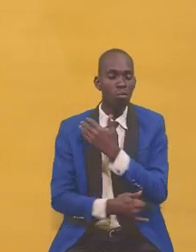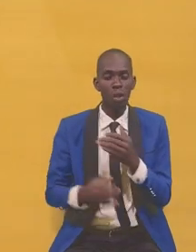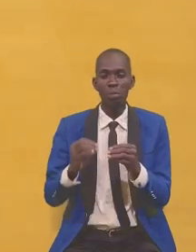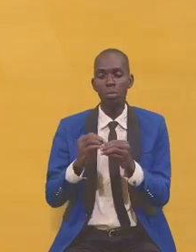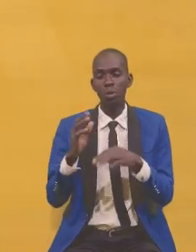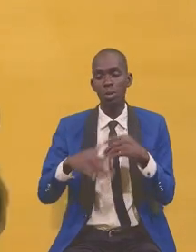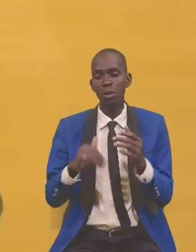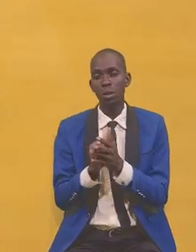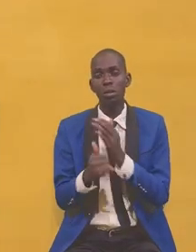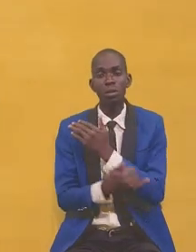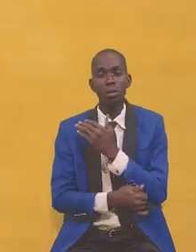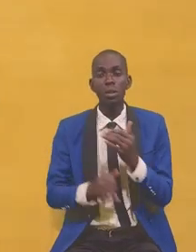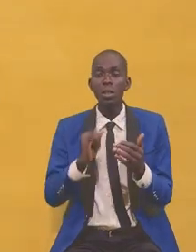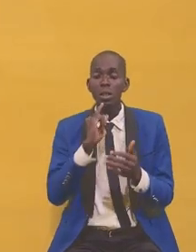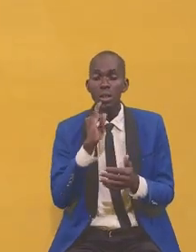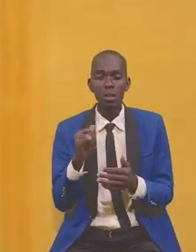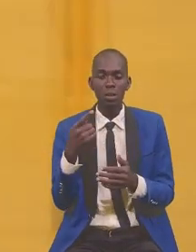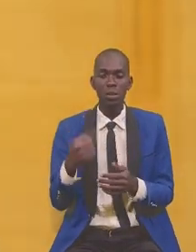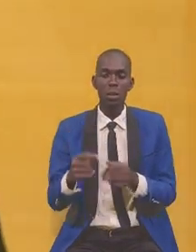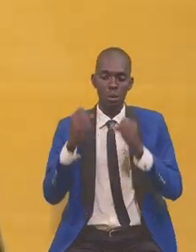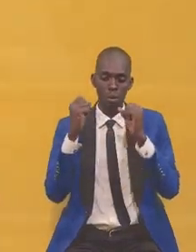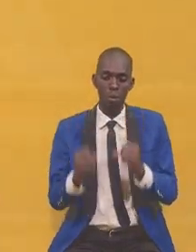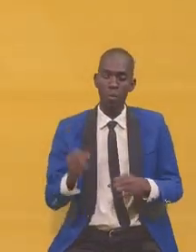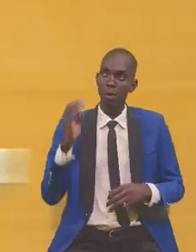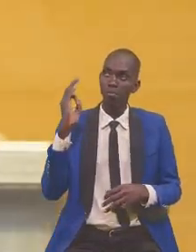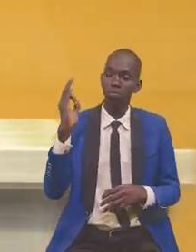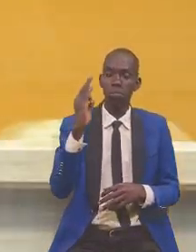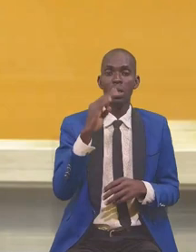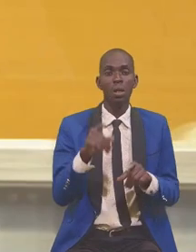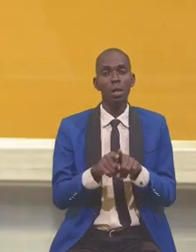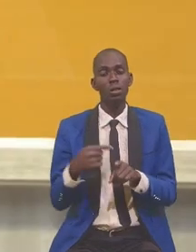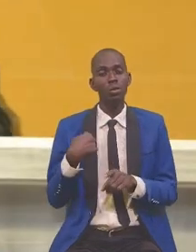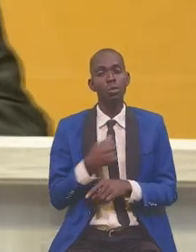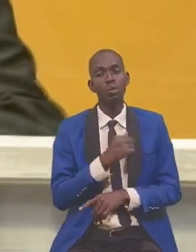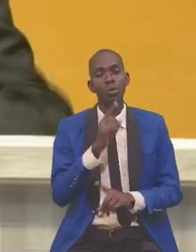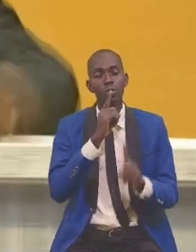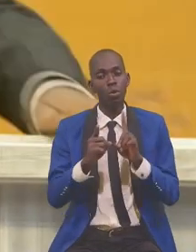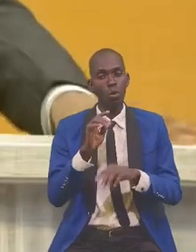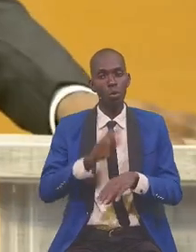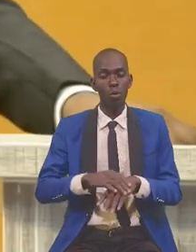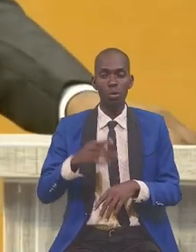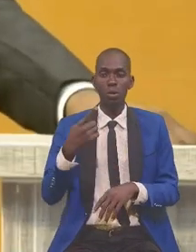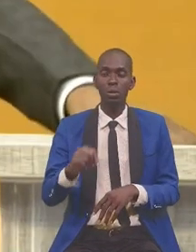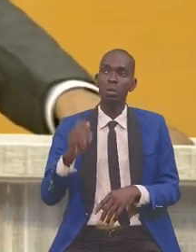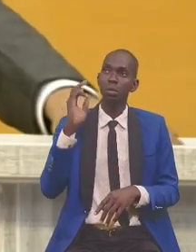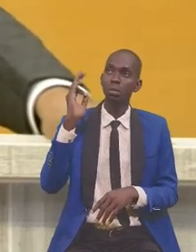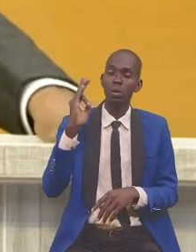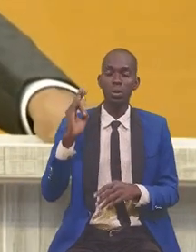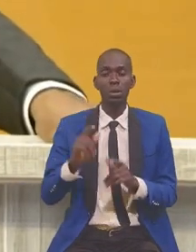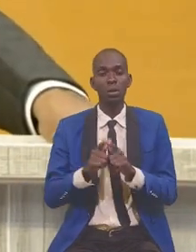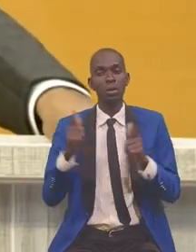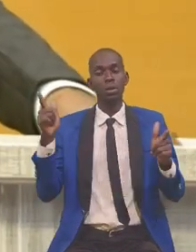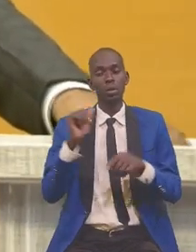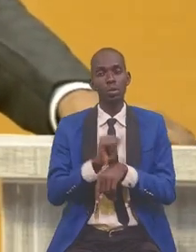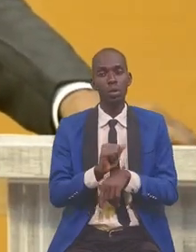nation is power evangelism. So, as we talk about evangelistic exploits and we talk